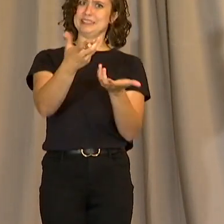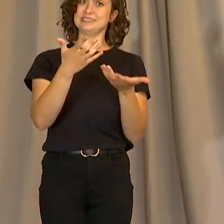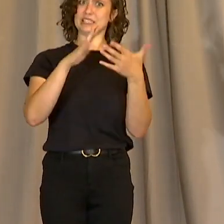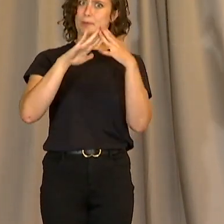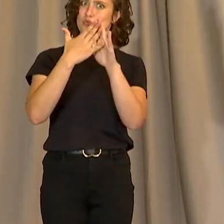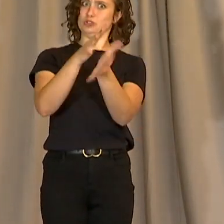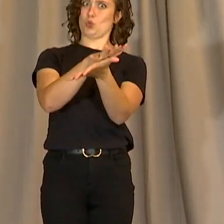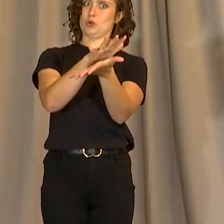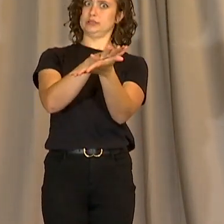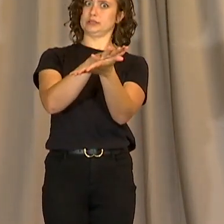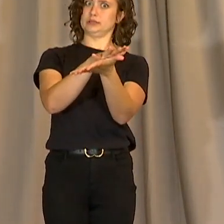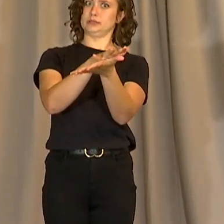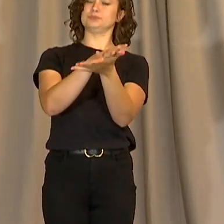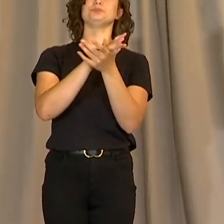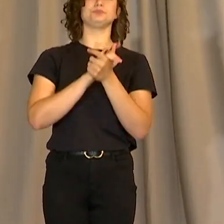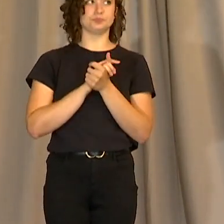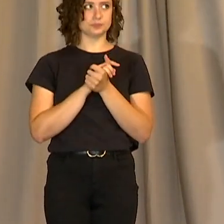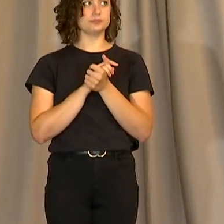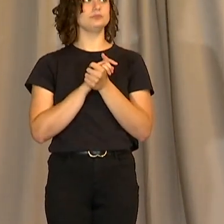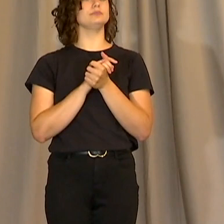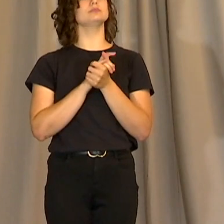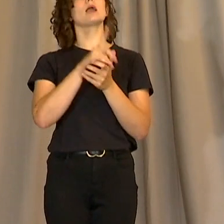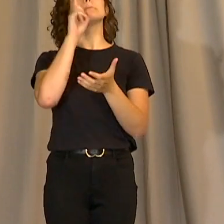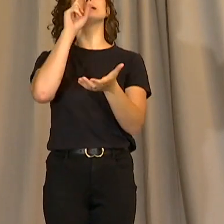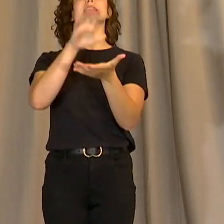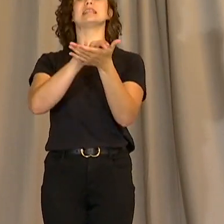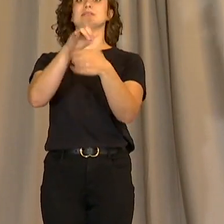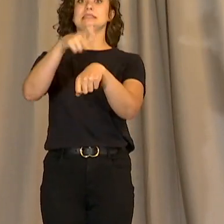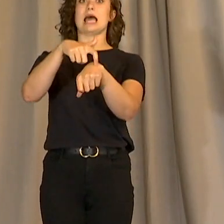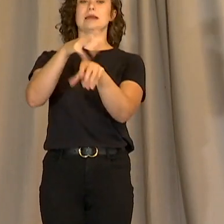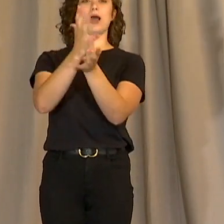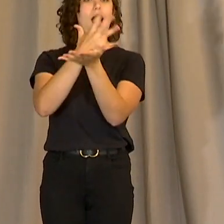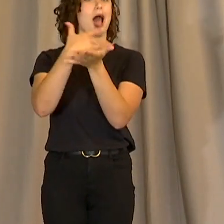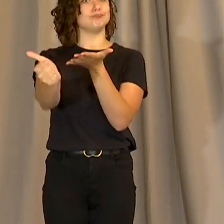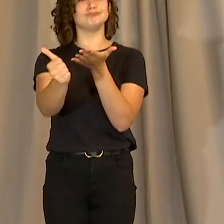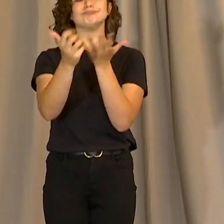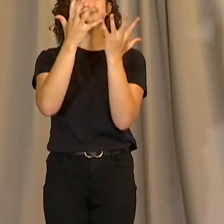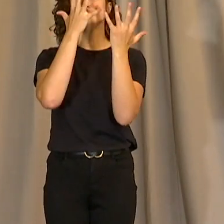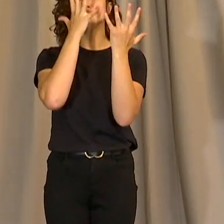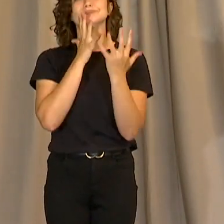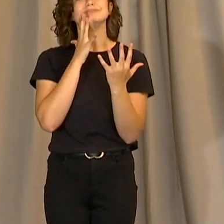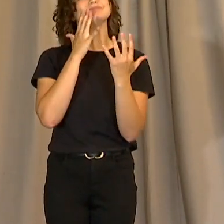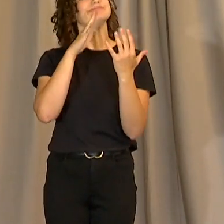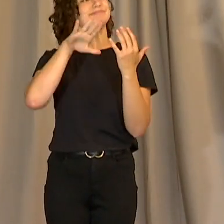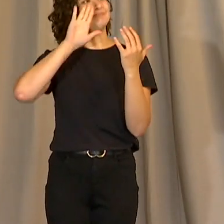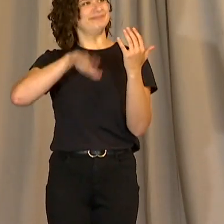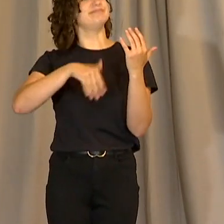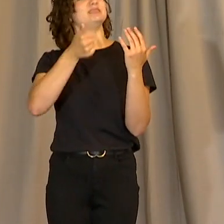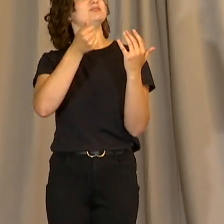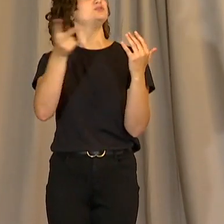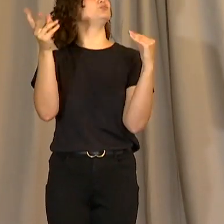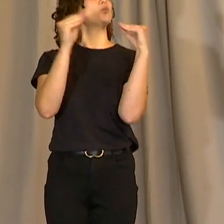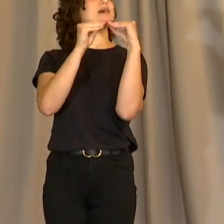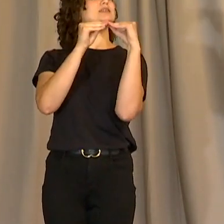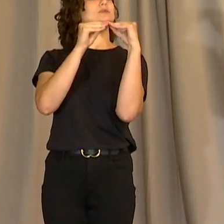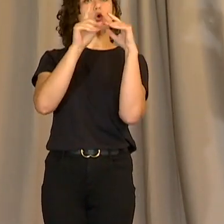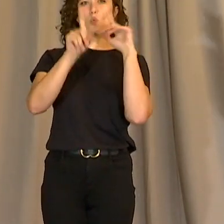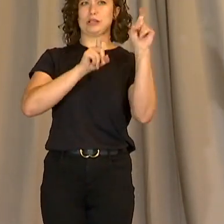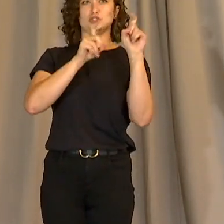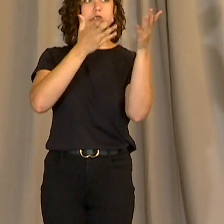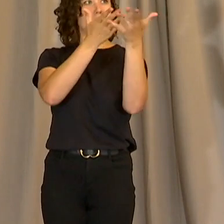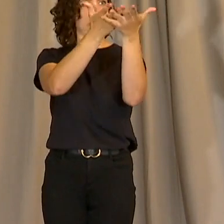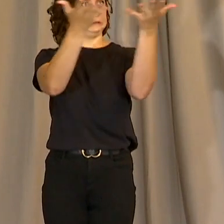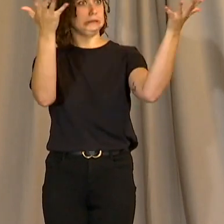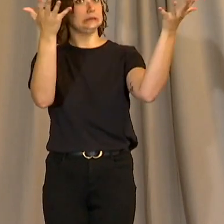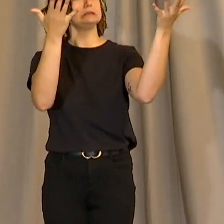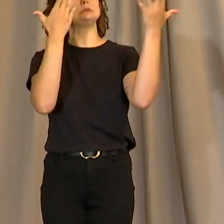I believe that we are out of time. Unfortunately, I know that there may have been a few more questions. I don't know if the panel is